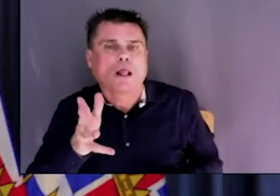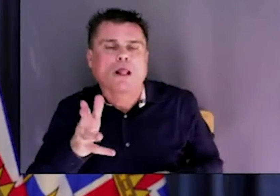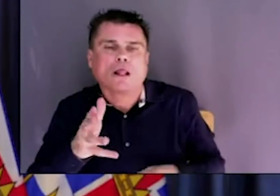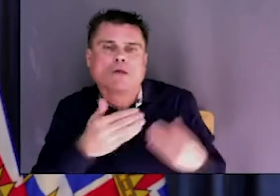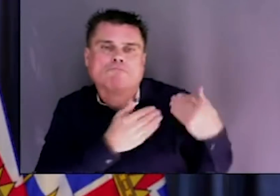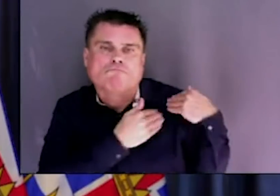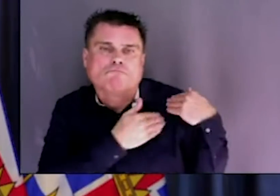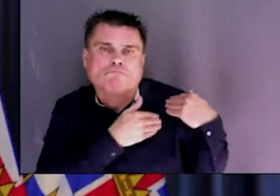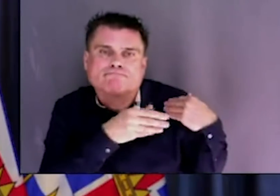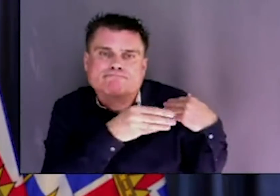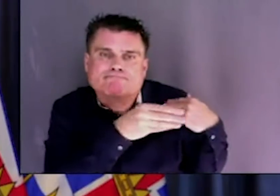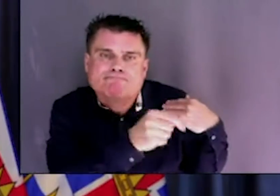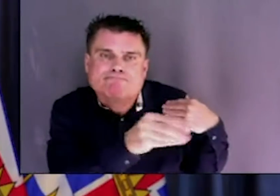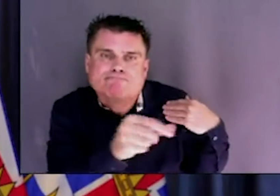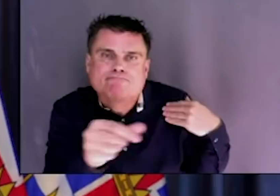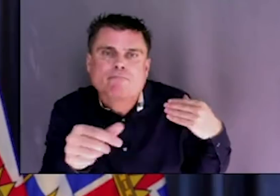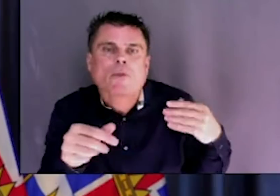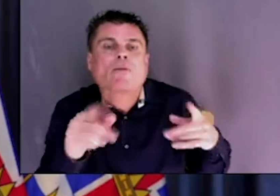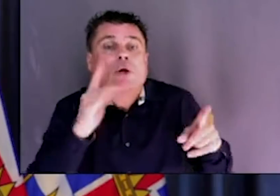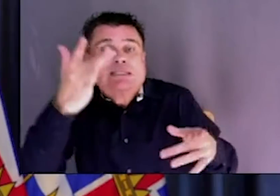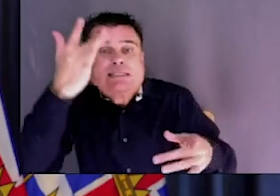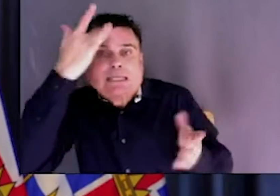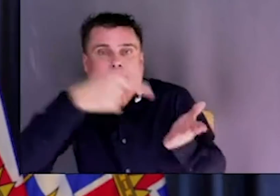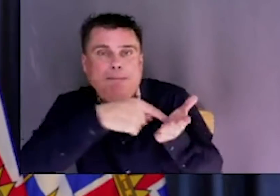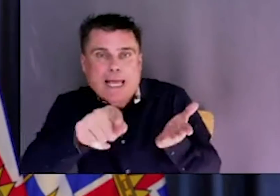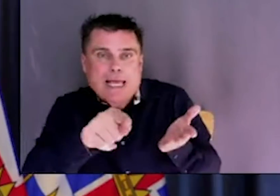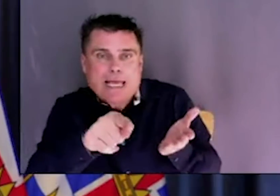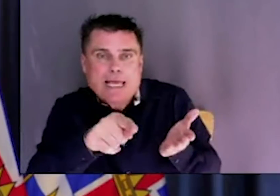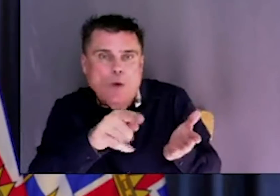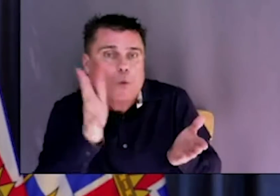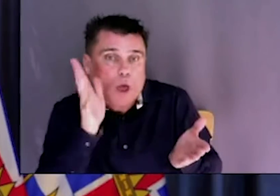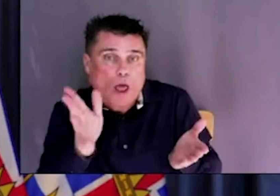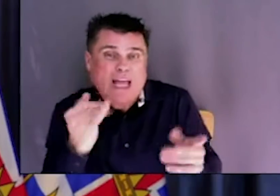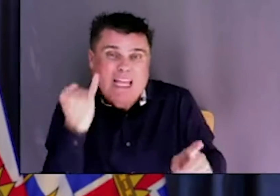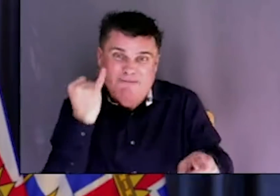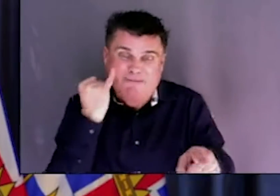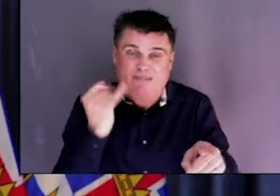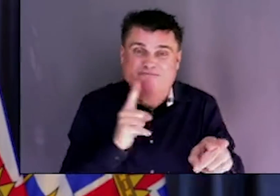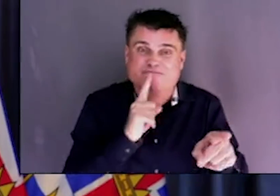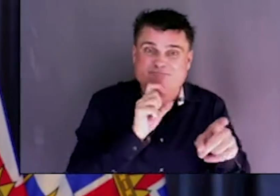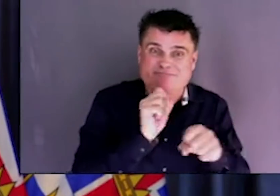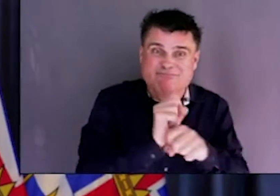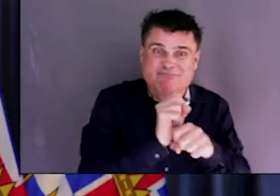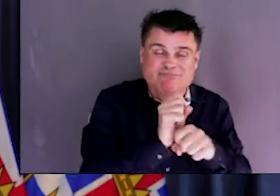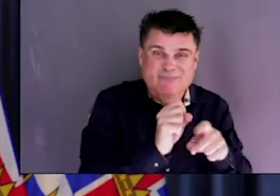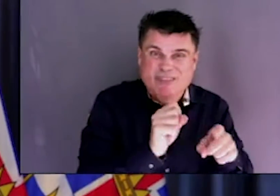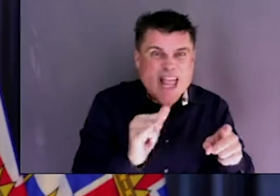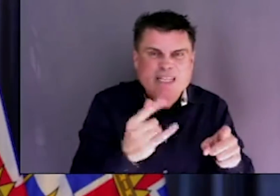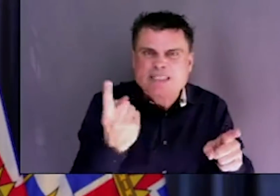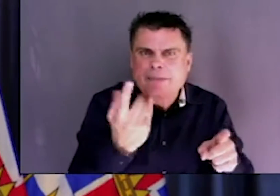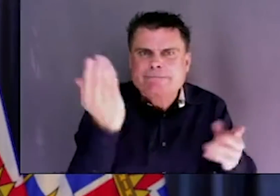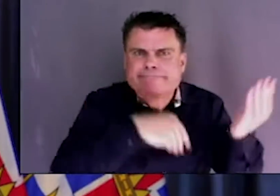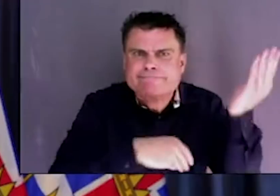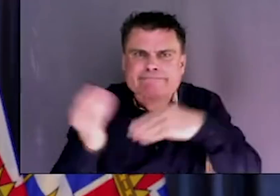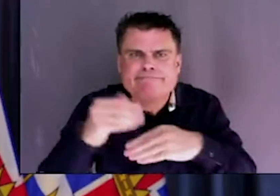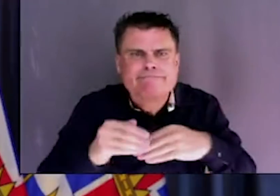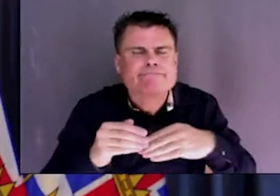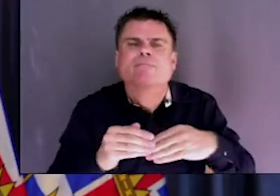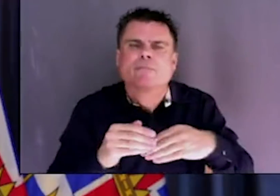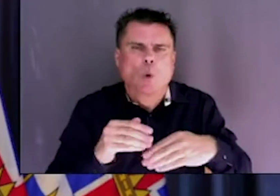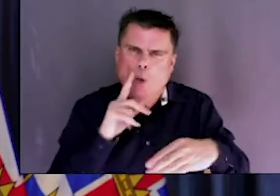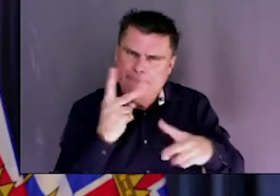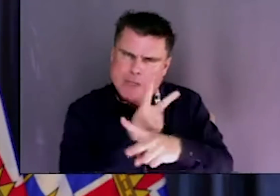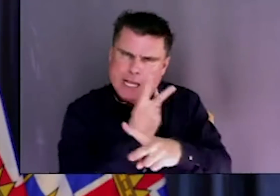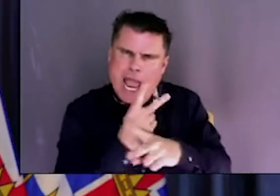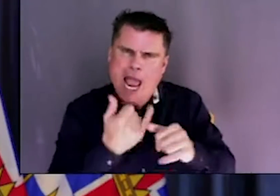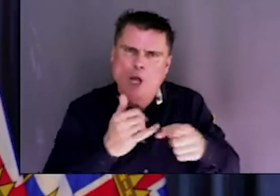take steps, here's the good news. The legislature will be sitting next week, and we can take those steps. Shannon, do you have a follow-up? I